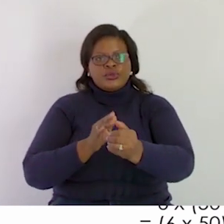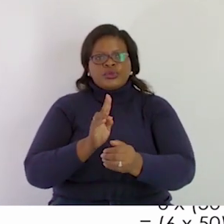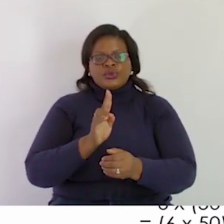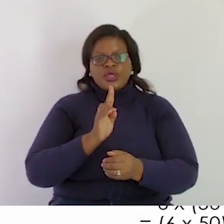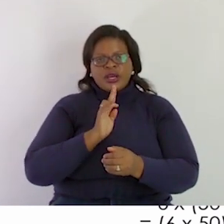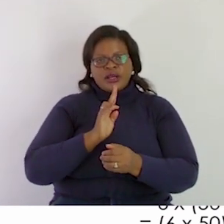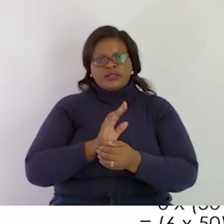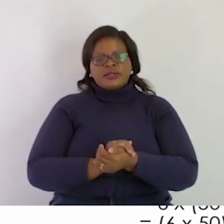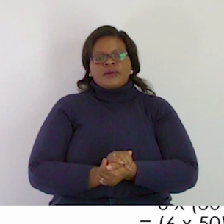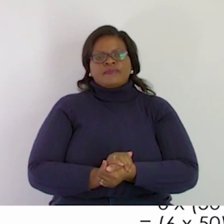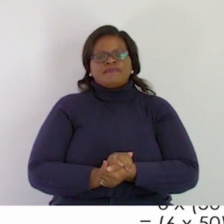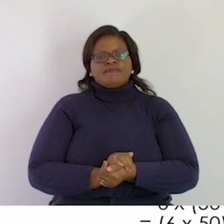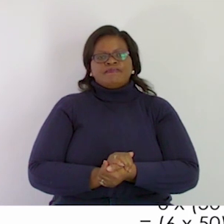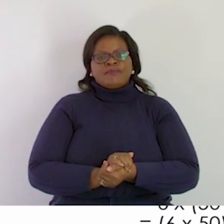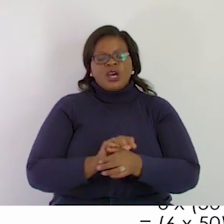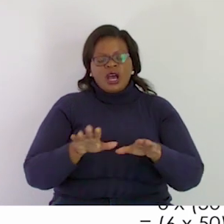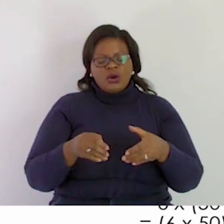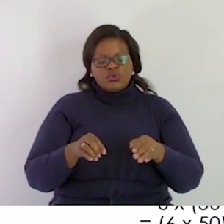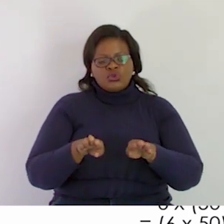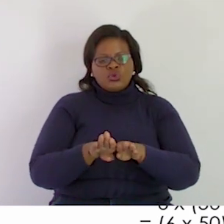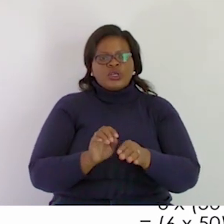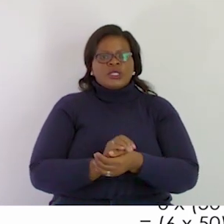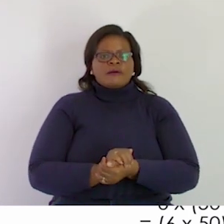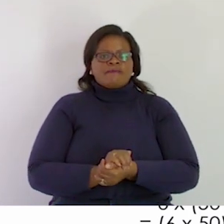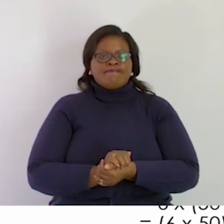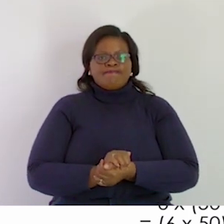number or to apply that property.